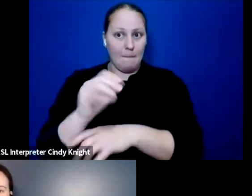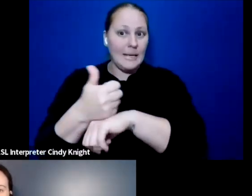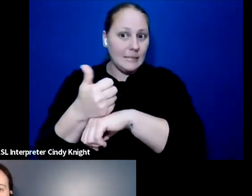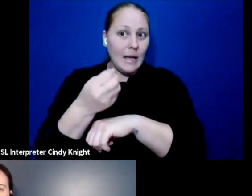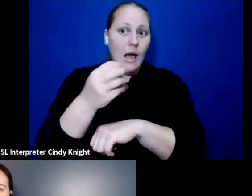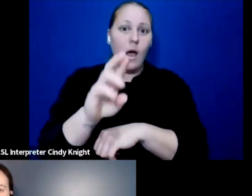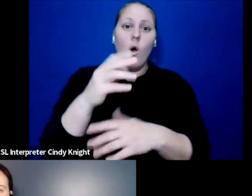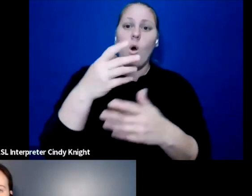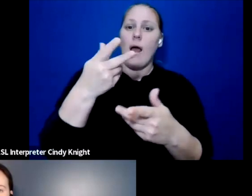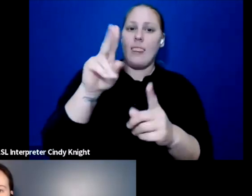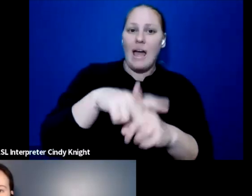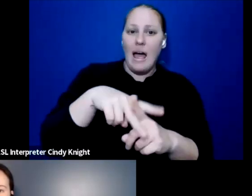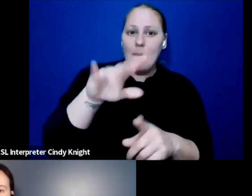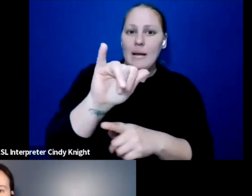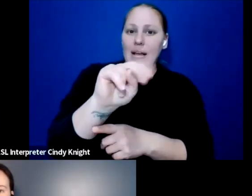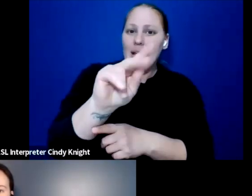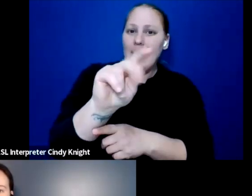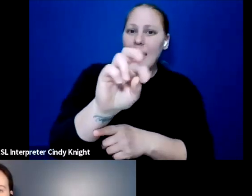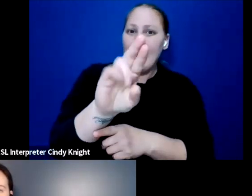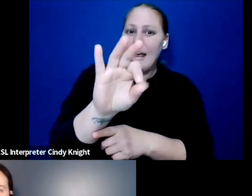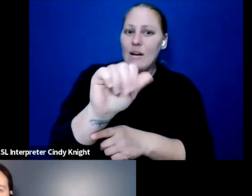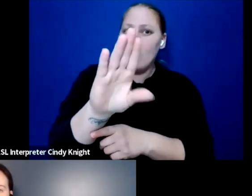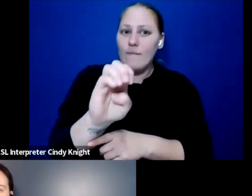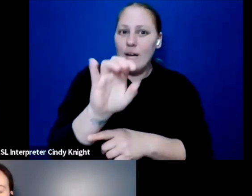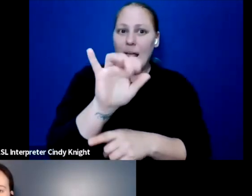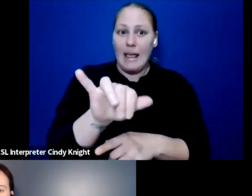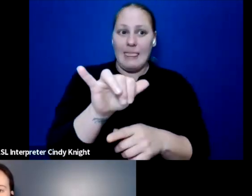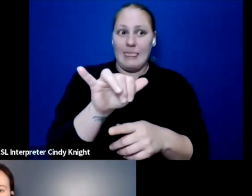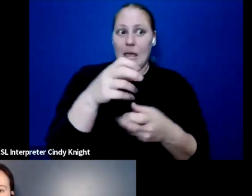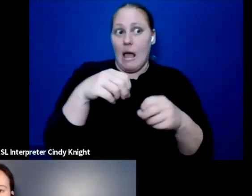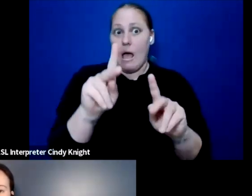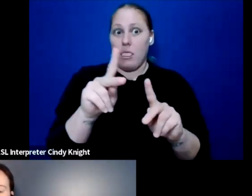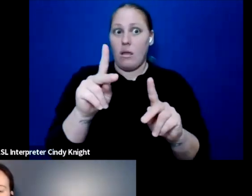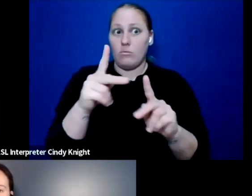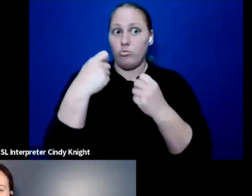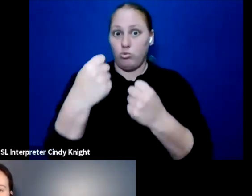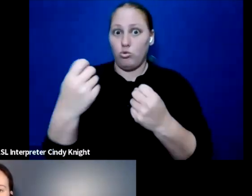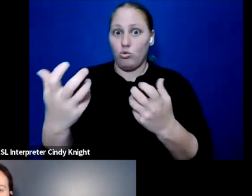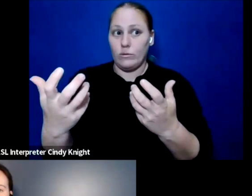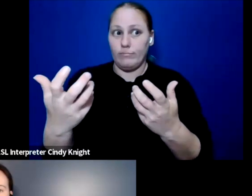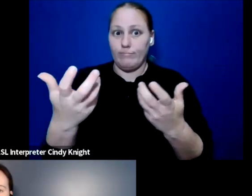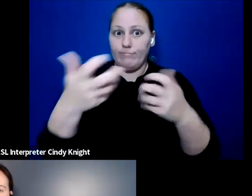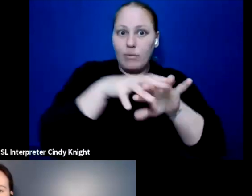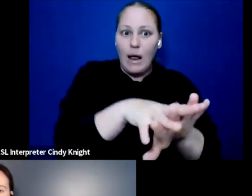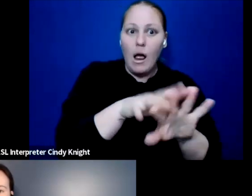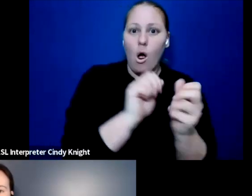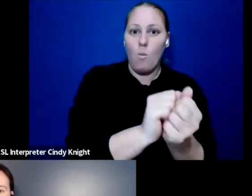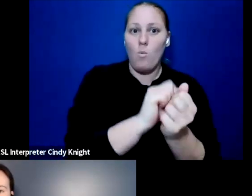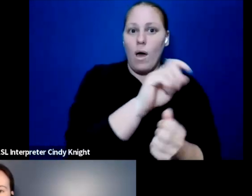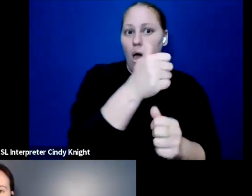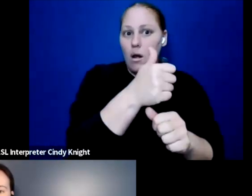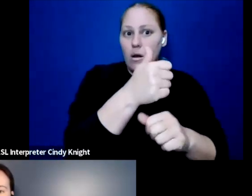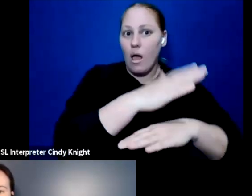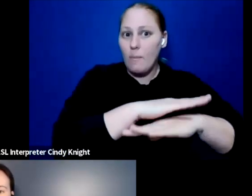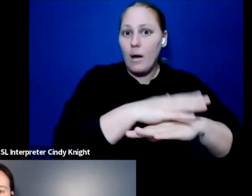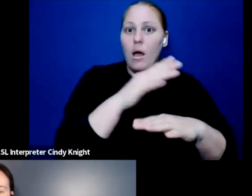interface, that set that allows strong integration with another platform, and that's what you could utilize